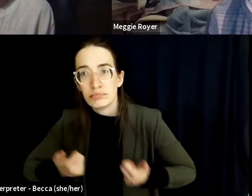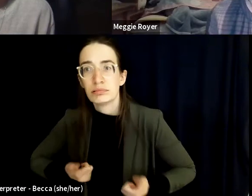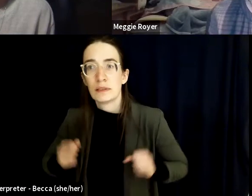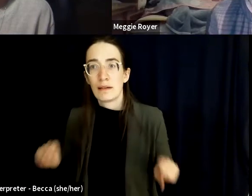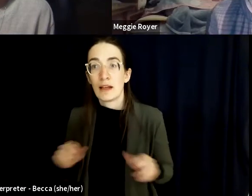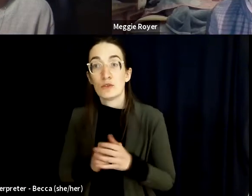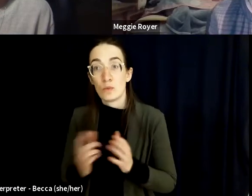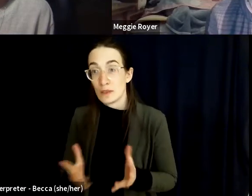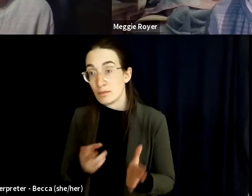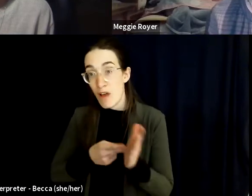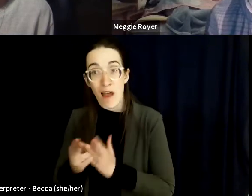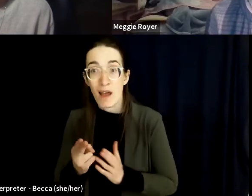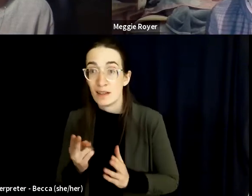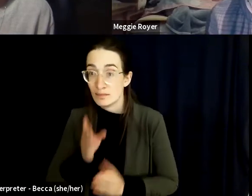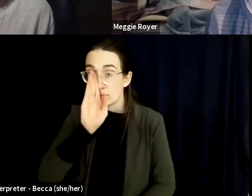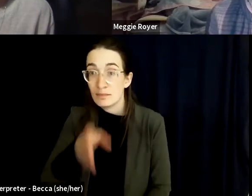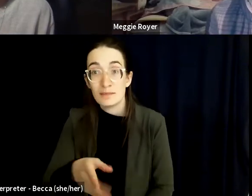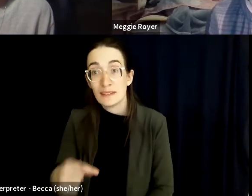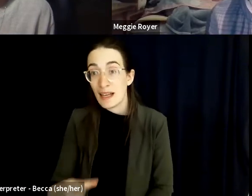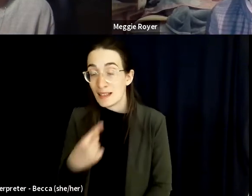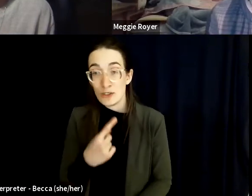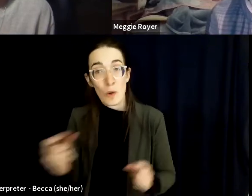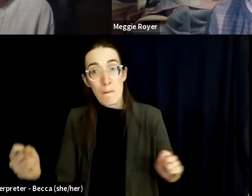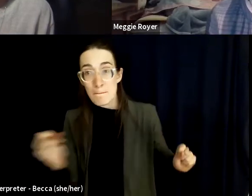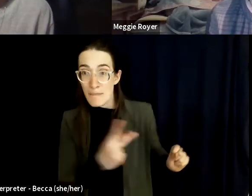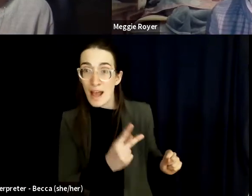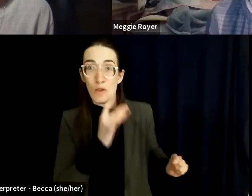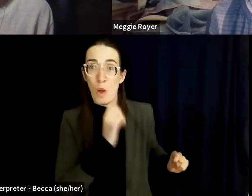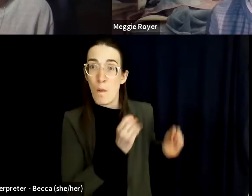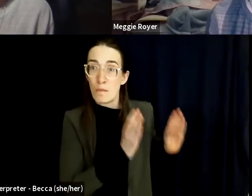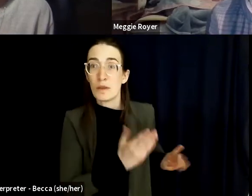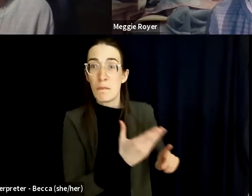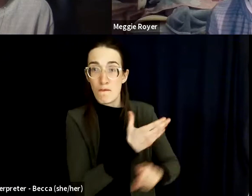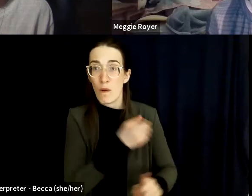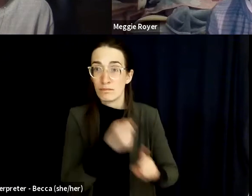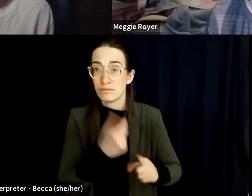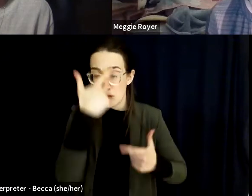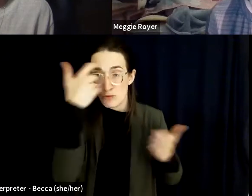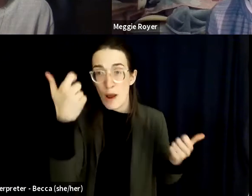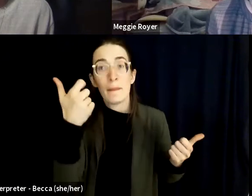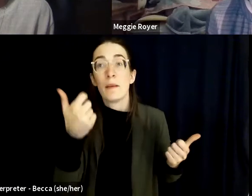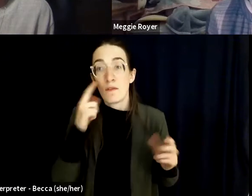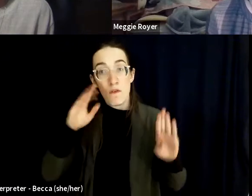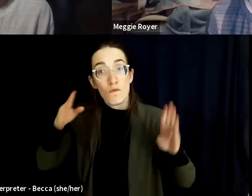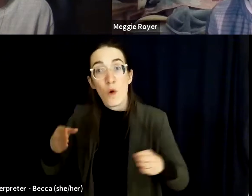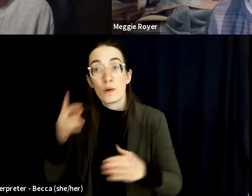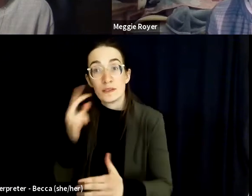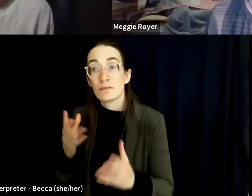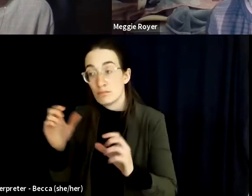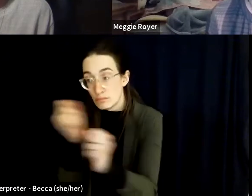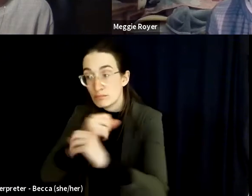about the fact that it's not possible to be the same person that you were before trauma, but you can focus on who you want to be in the